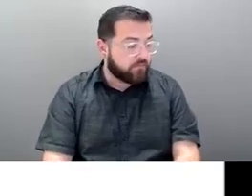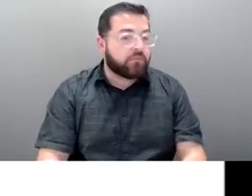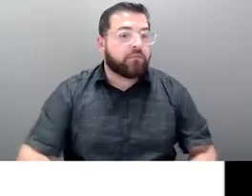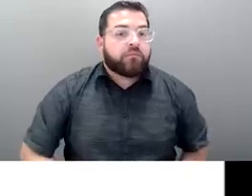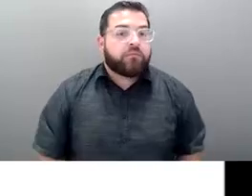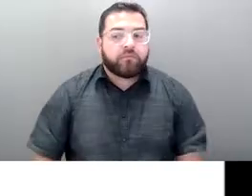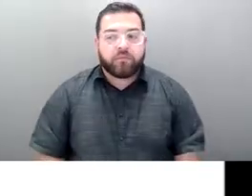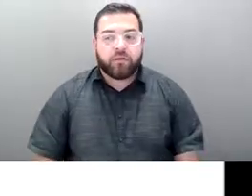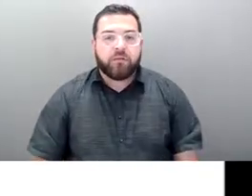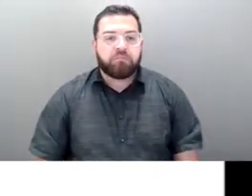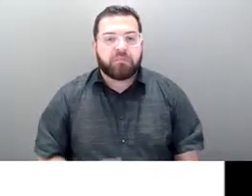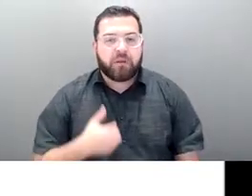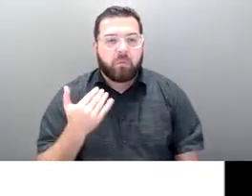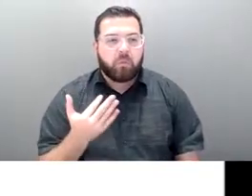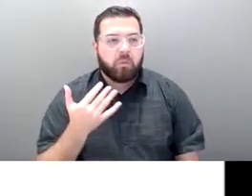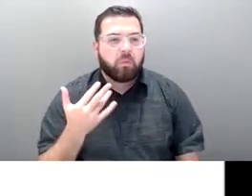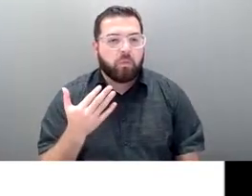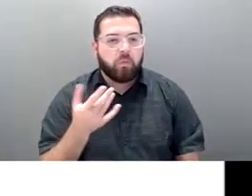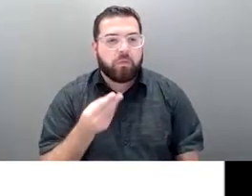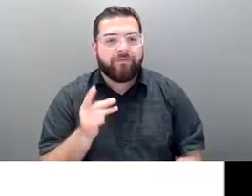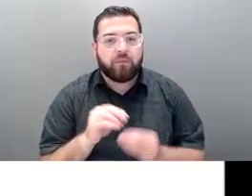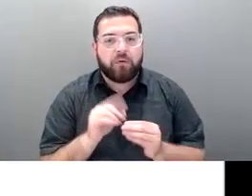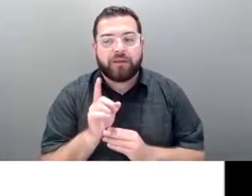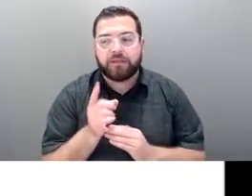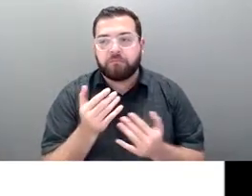Give it a couple more minutes. And then